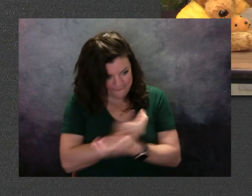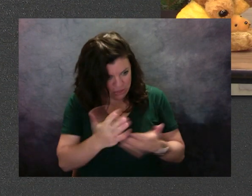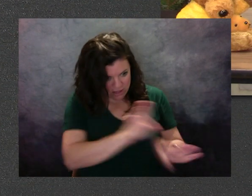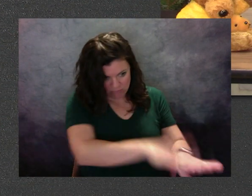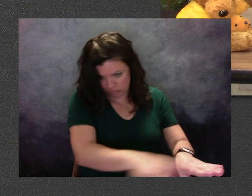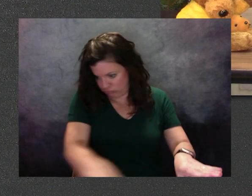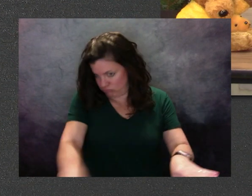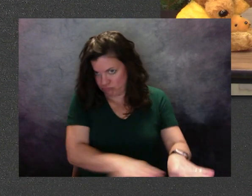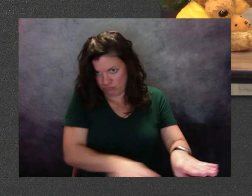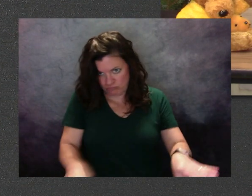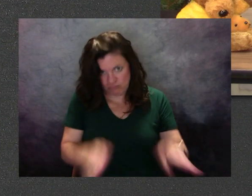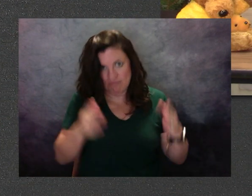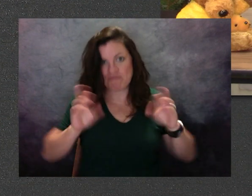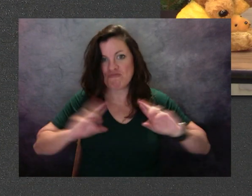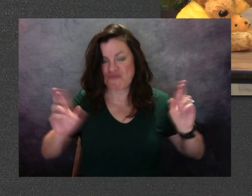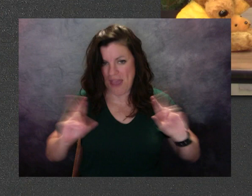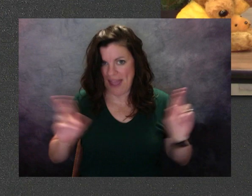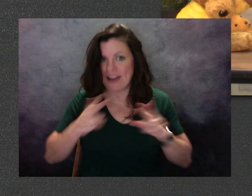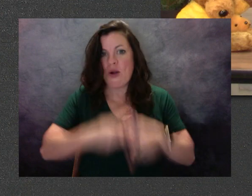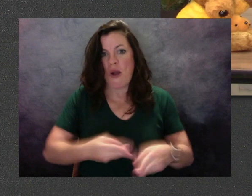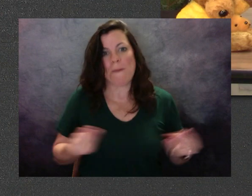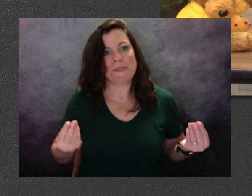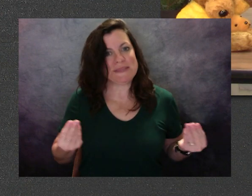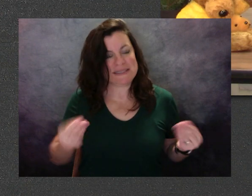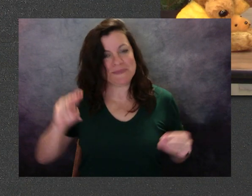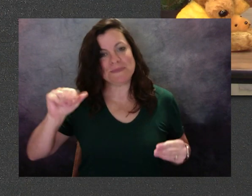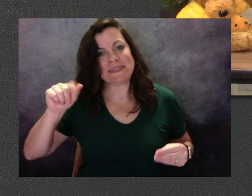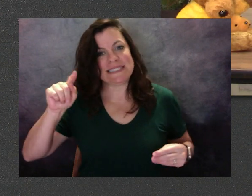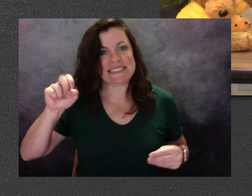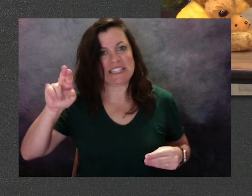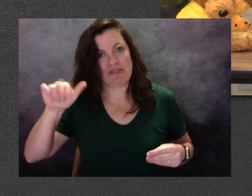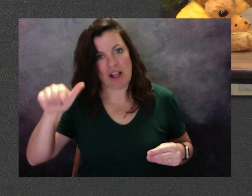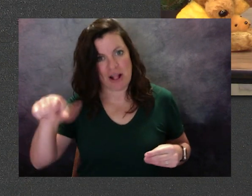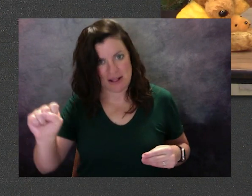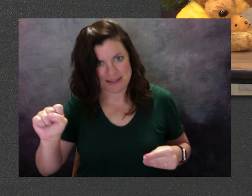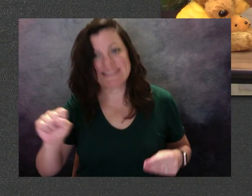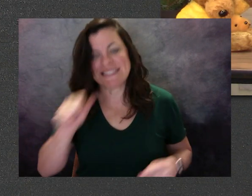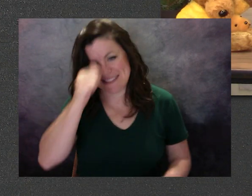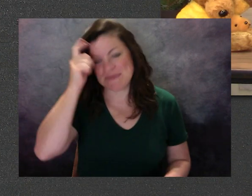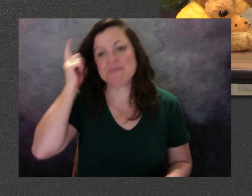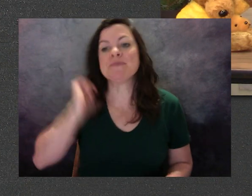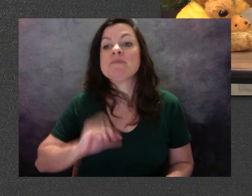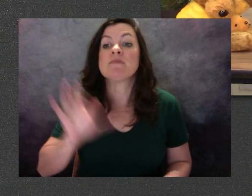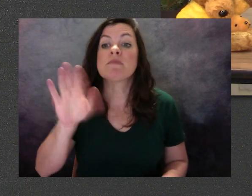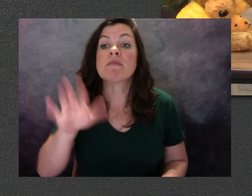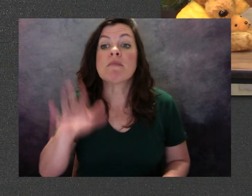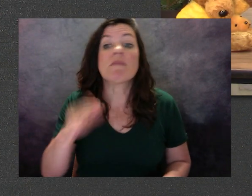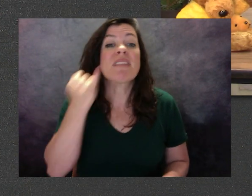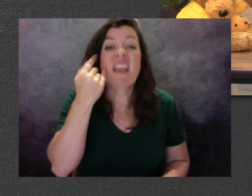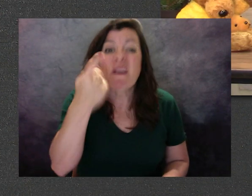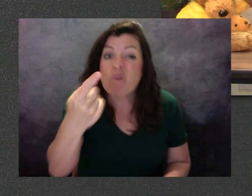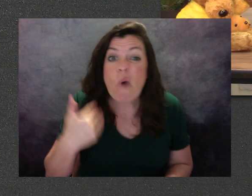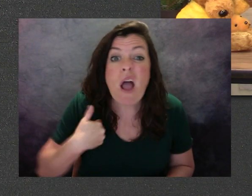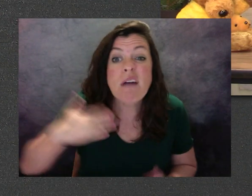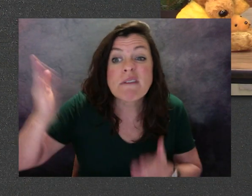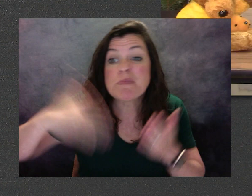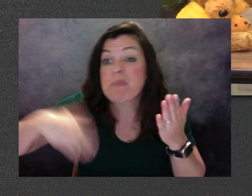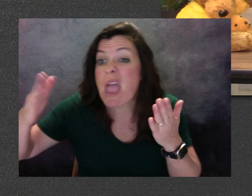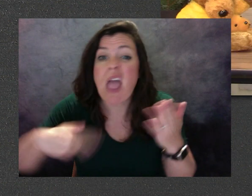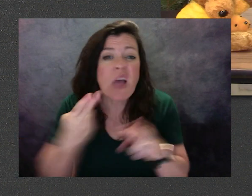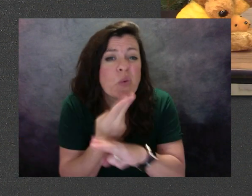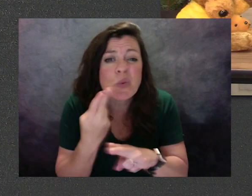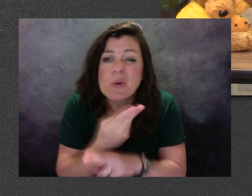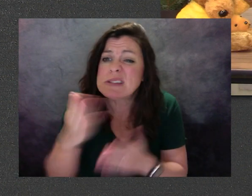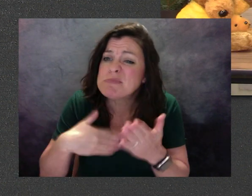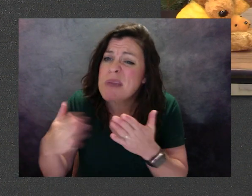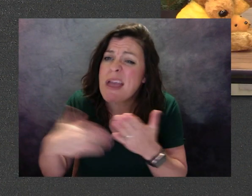a green marker, or like I said, if you have paint, you can use paint, or if you have crayons, you can use crayons. And we are gonna